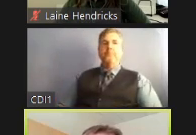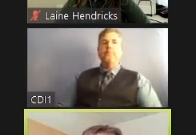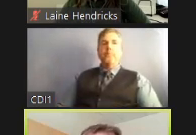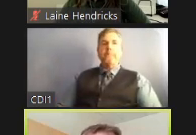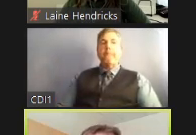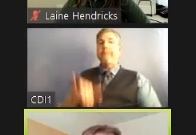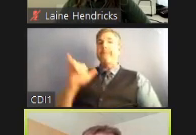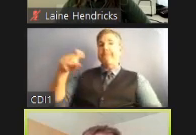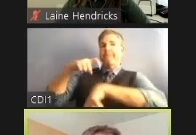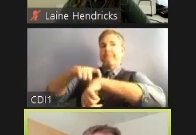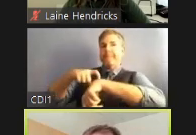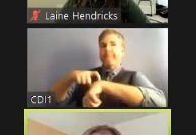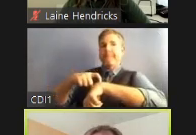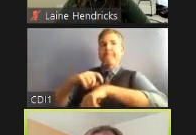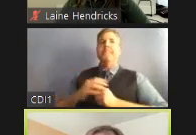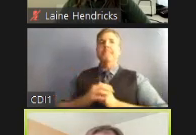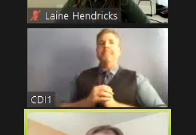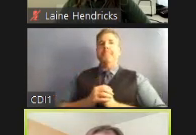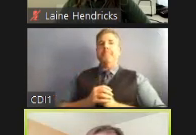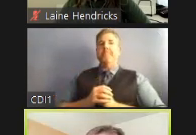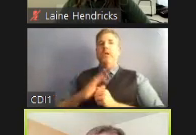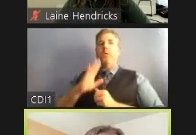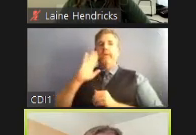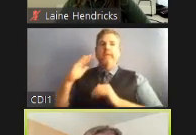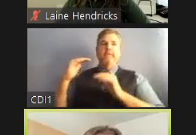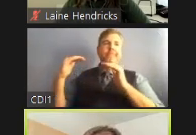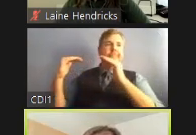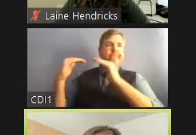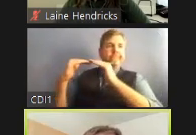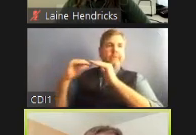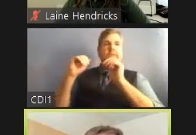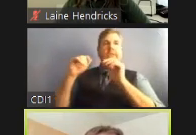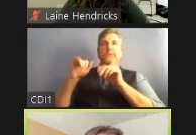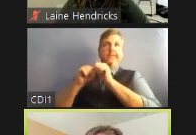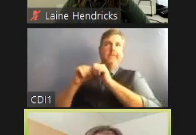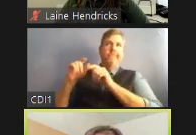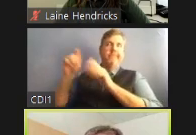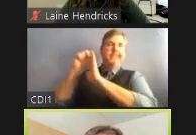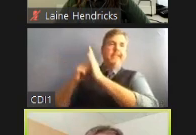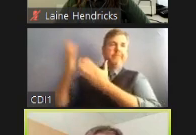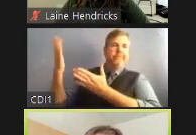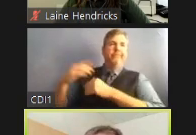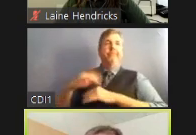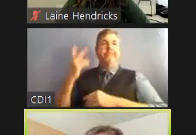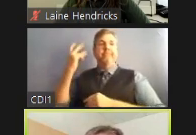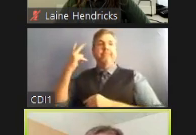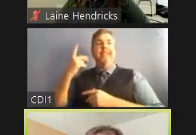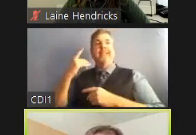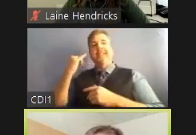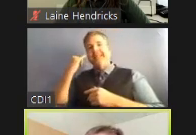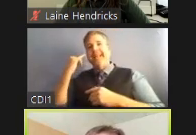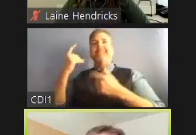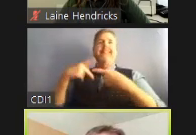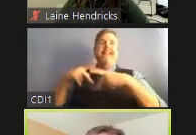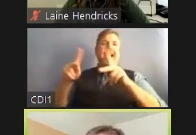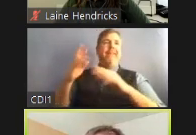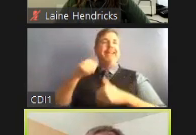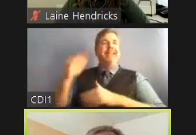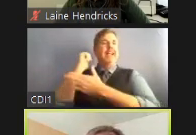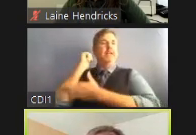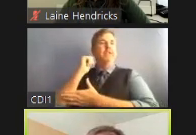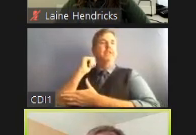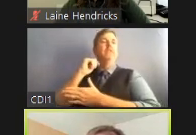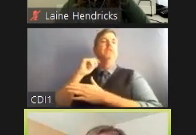for anything that the state allows any county on the monitoring list to do, and we'll be tied to the